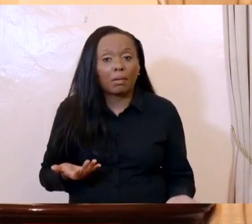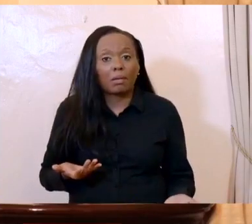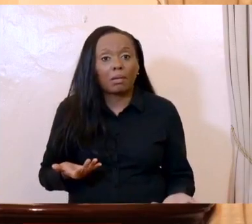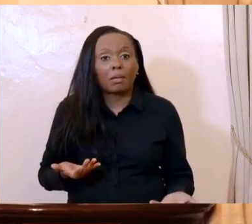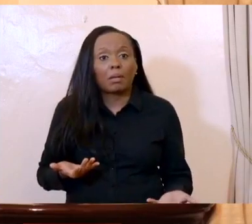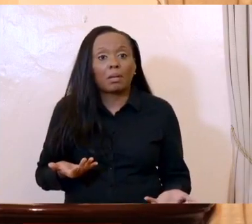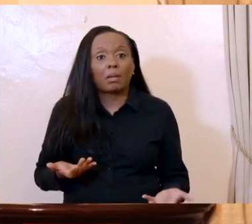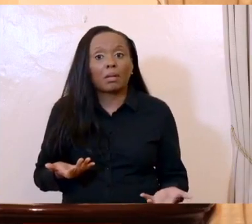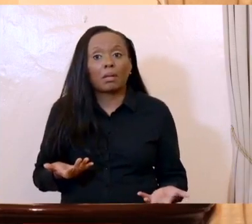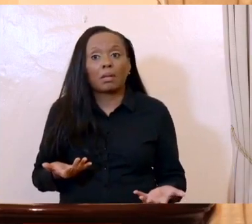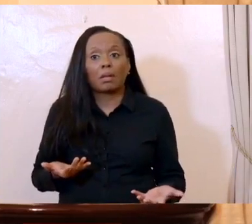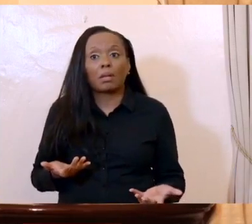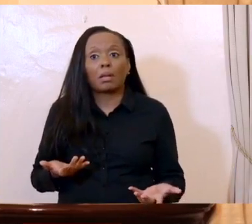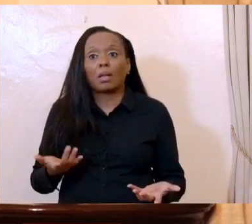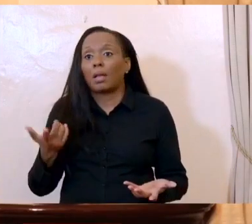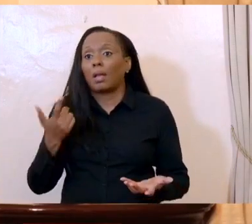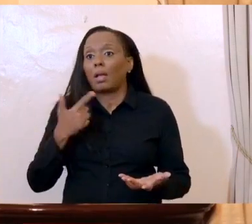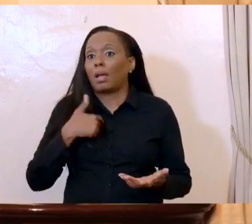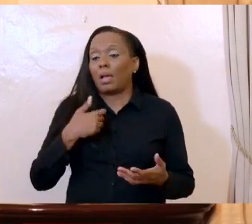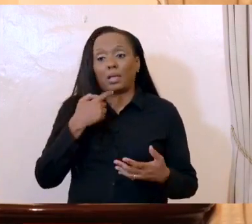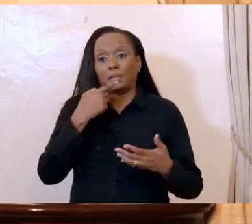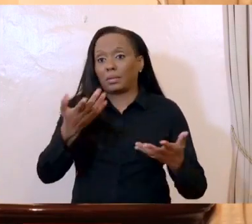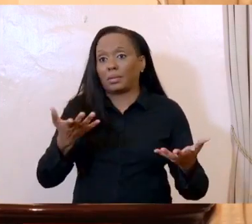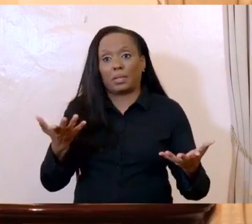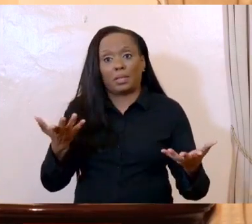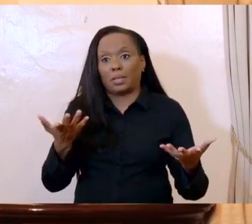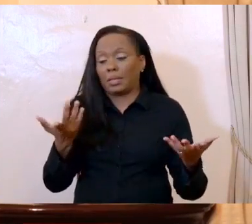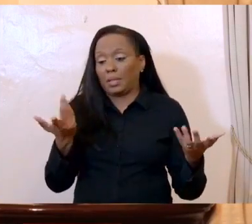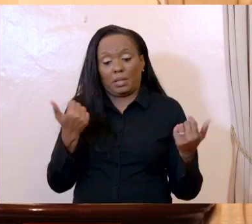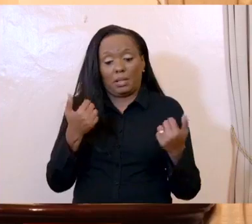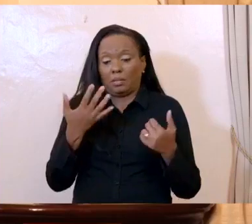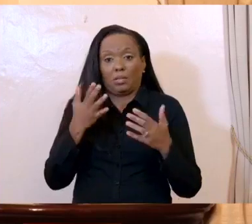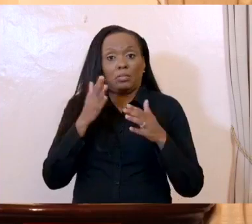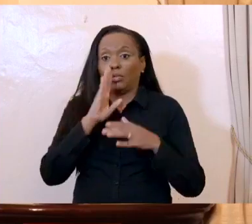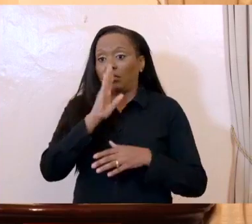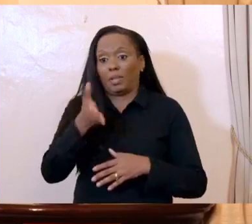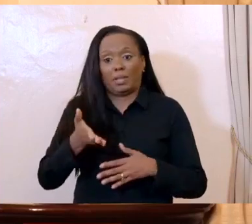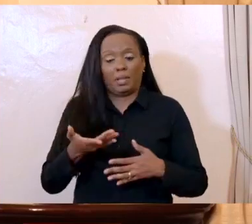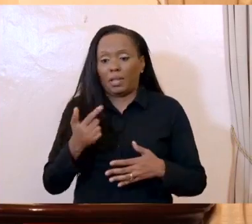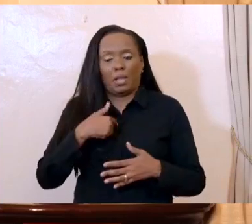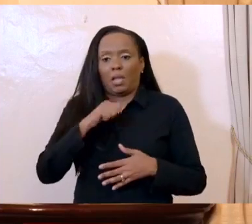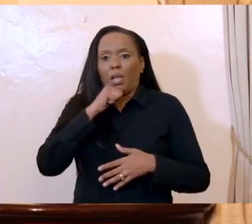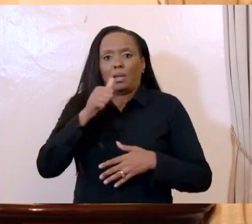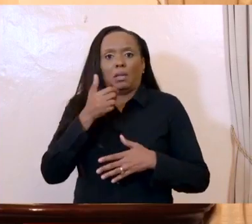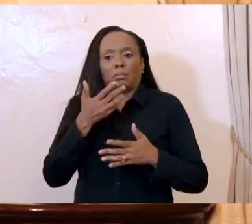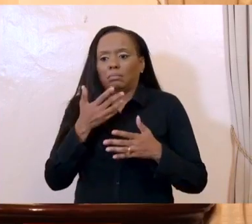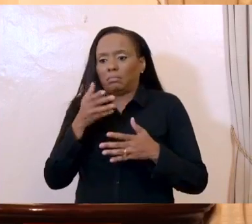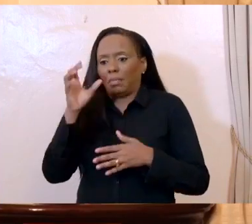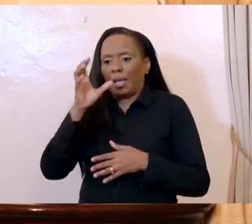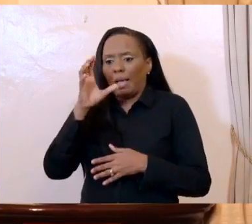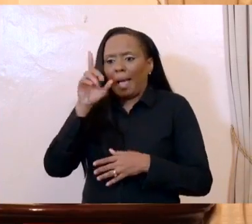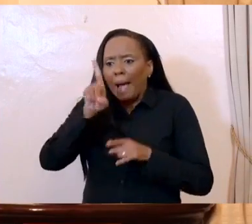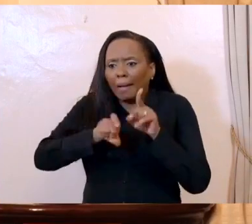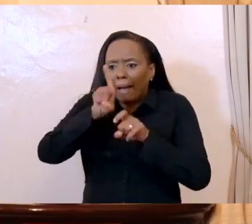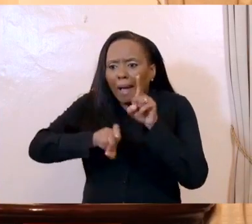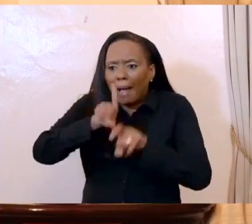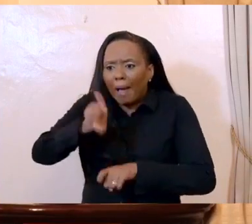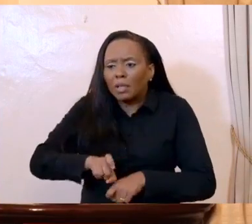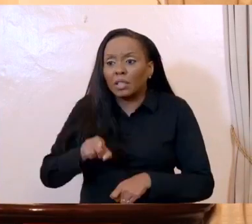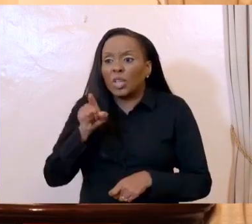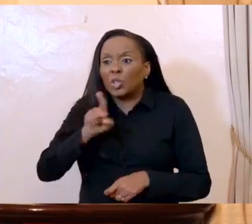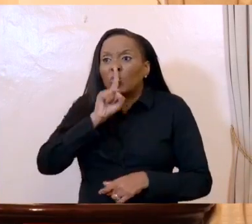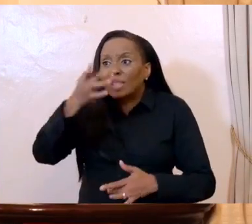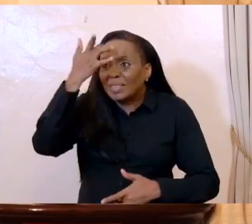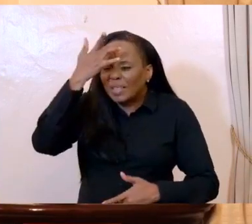You know what, I give you the lines you read between it. Now, with respect to what pressure is put on the institution, if we have a staff